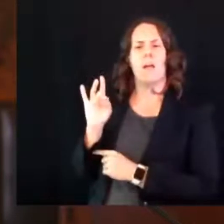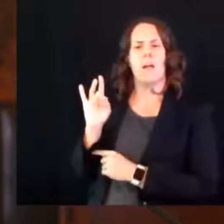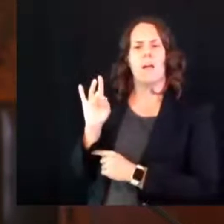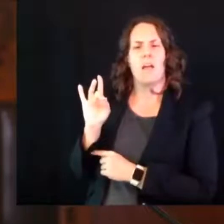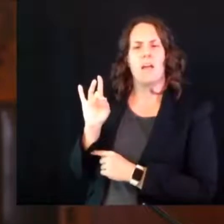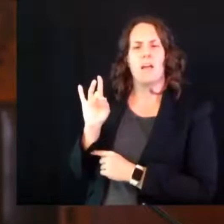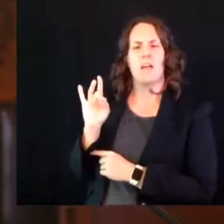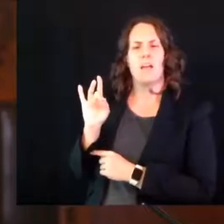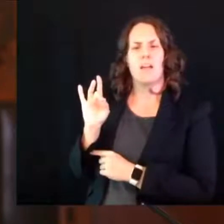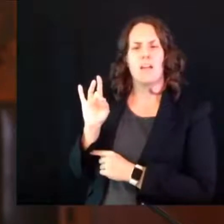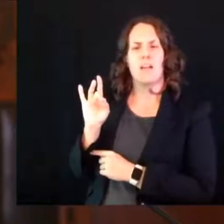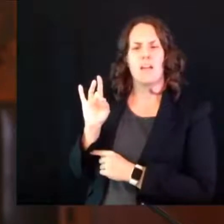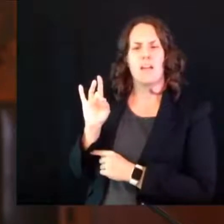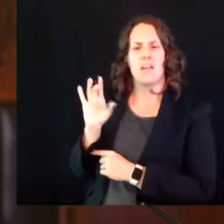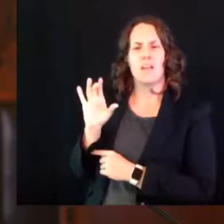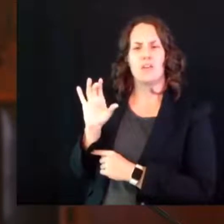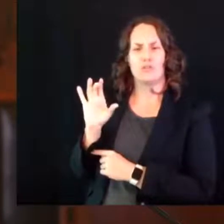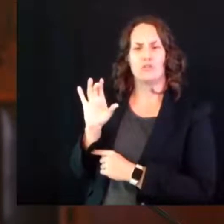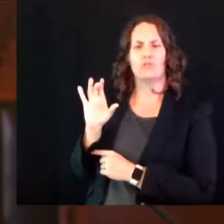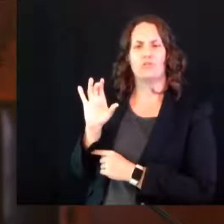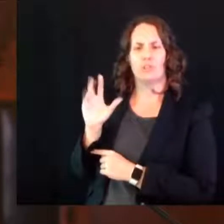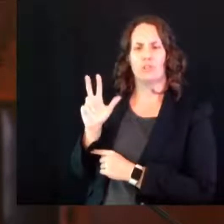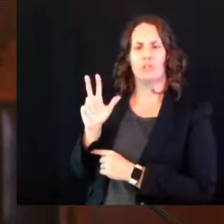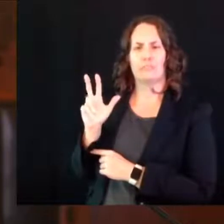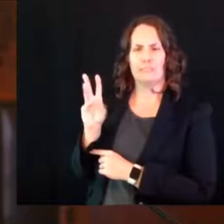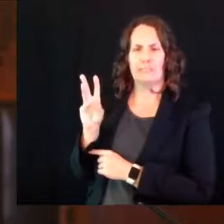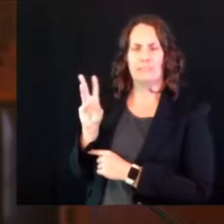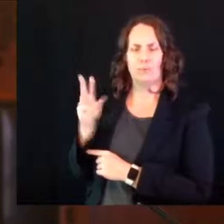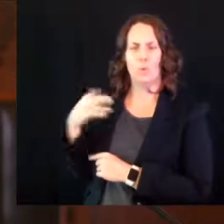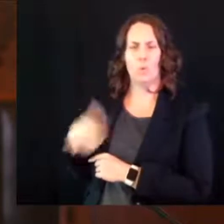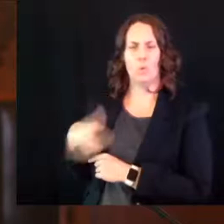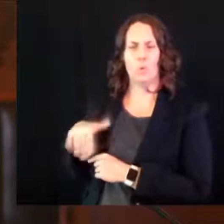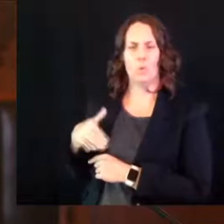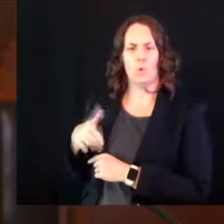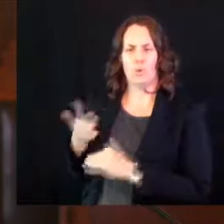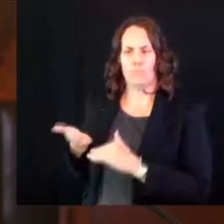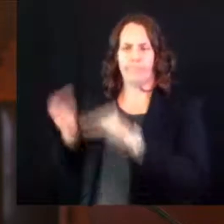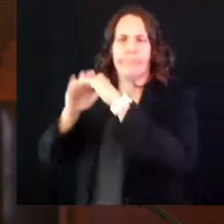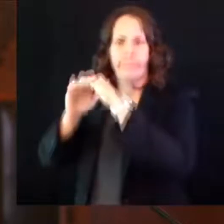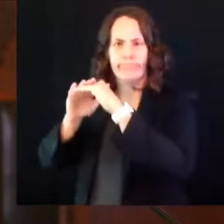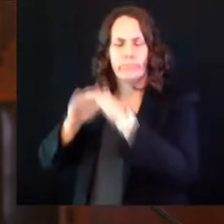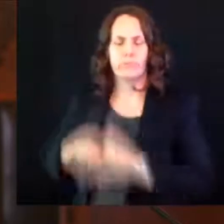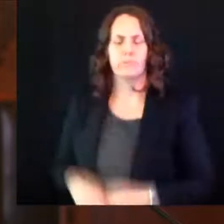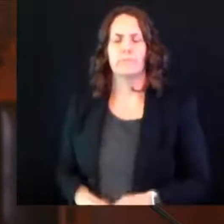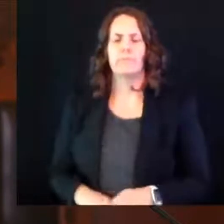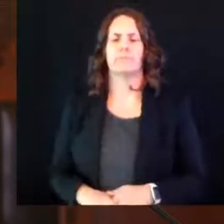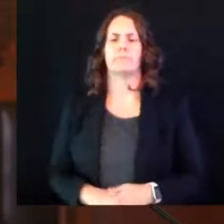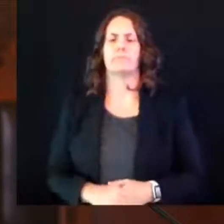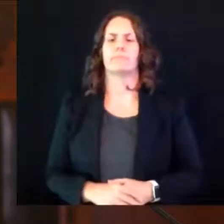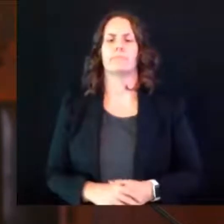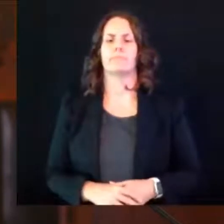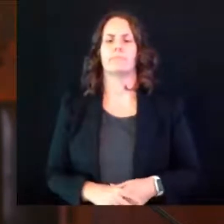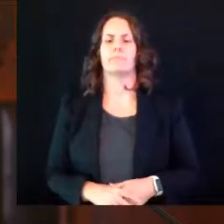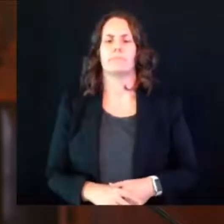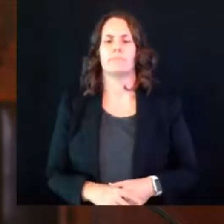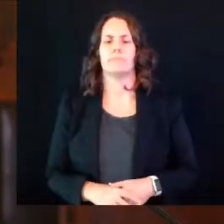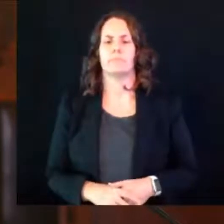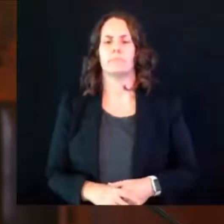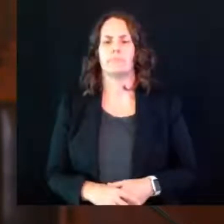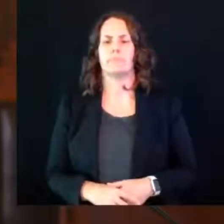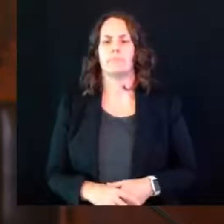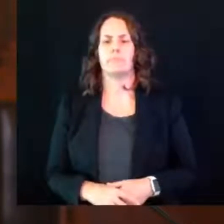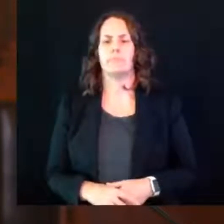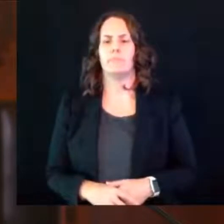state, and every region is reporting current and imminent hospital staffing shortages in one or more of